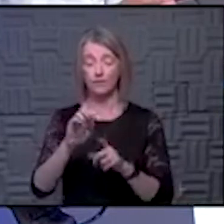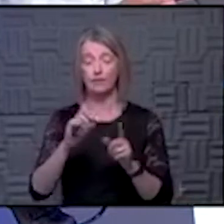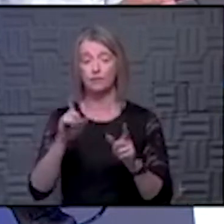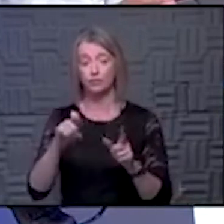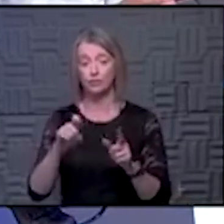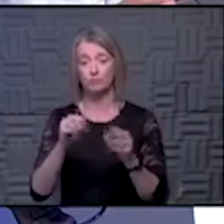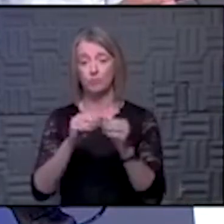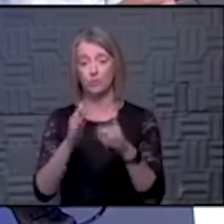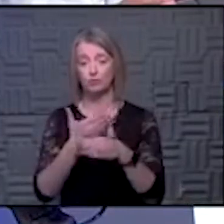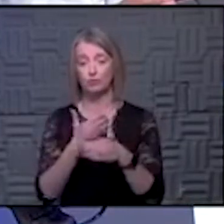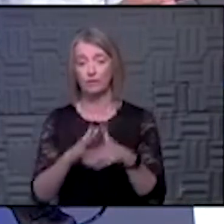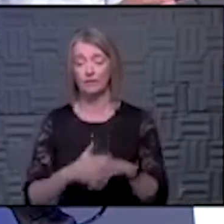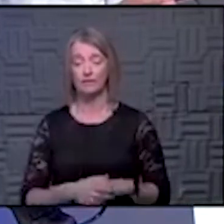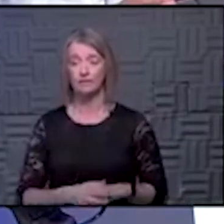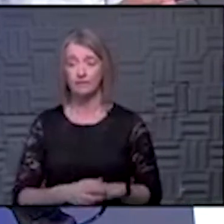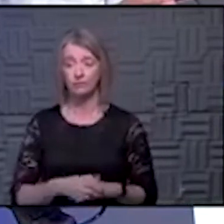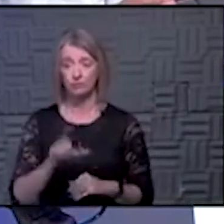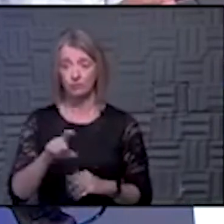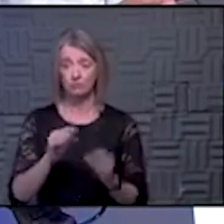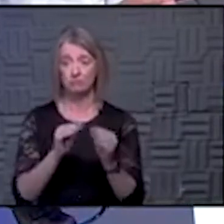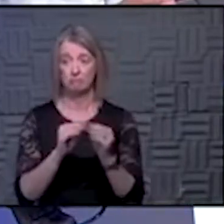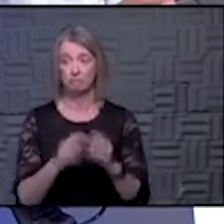we should be sharing.